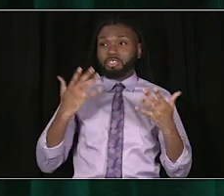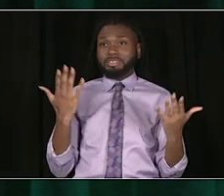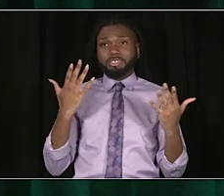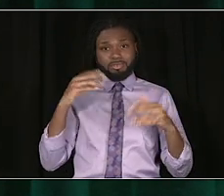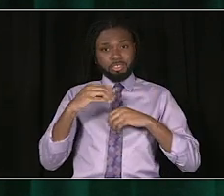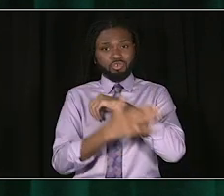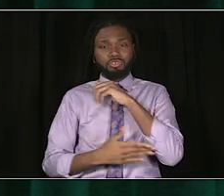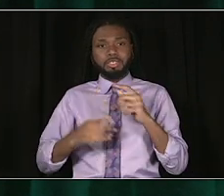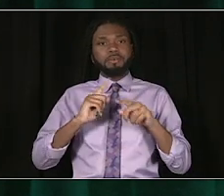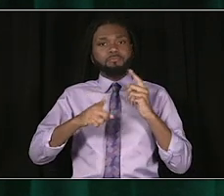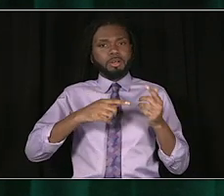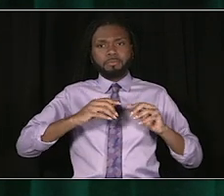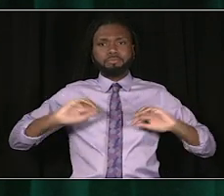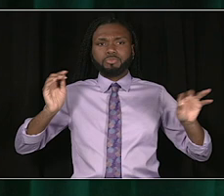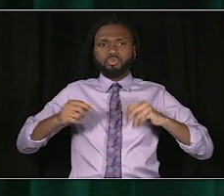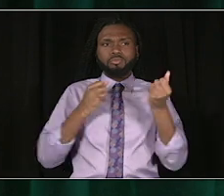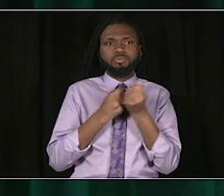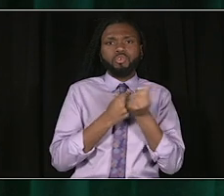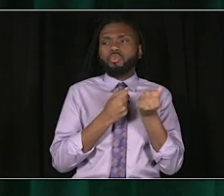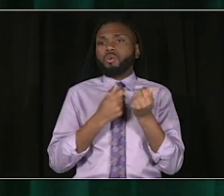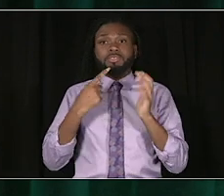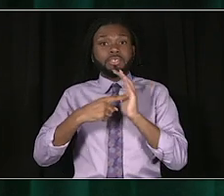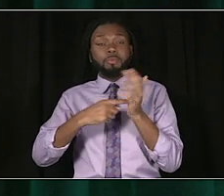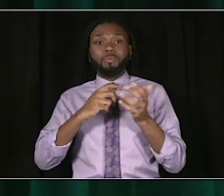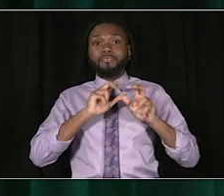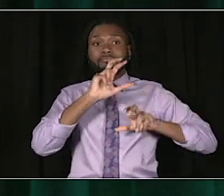getting the support through investment dollars,